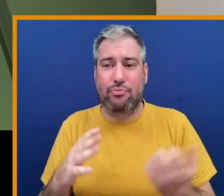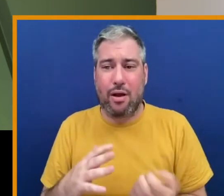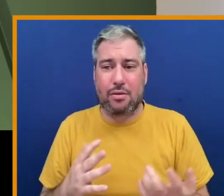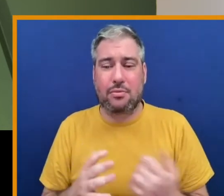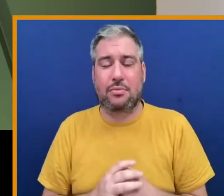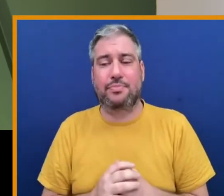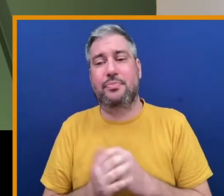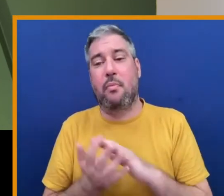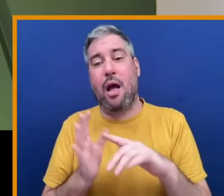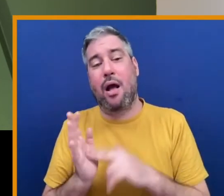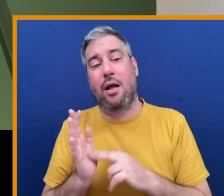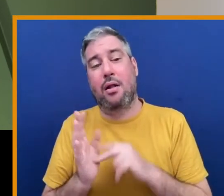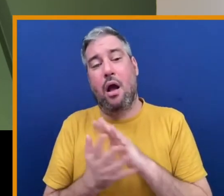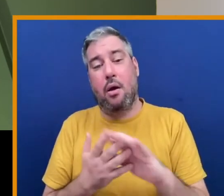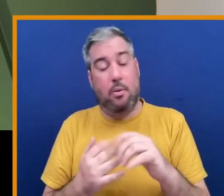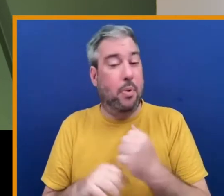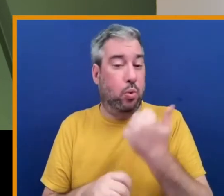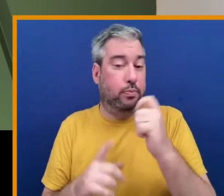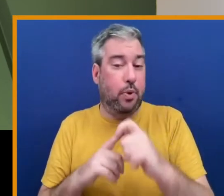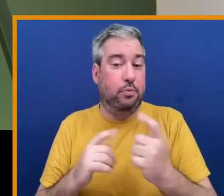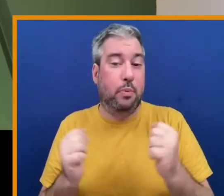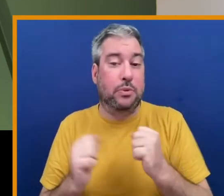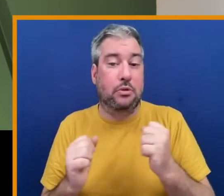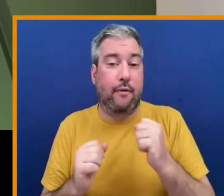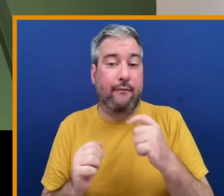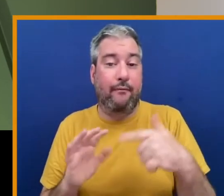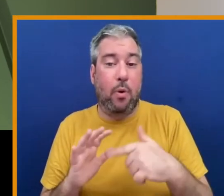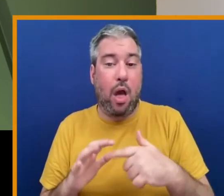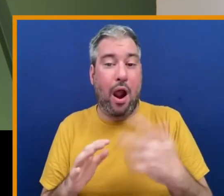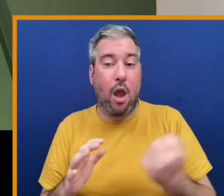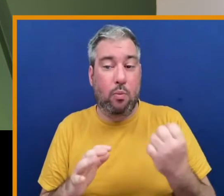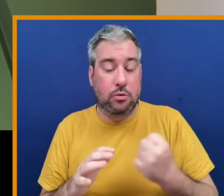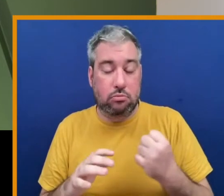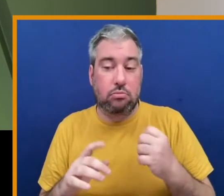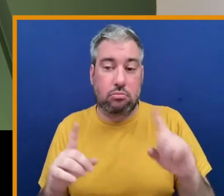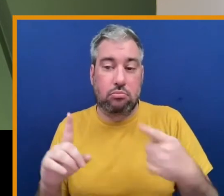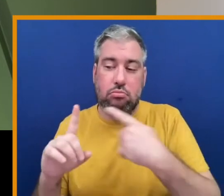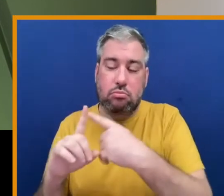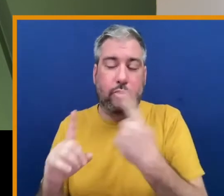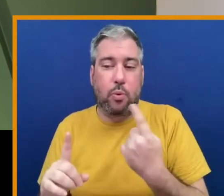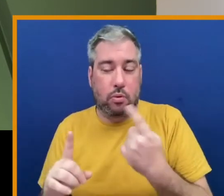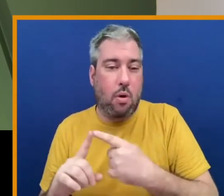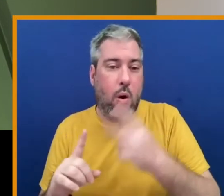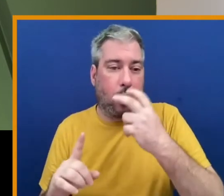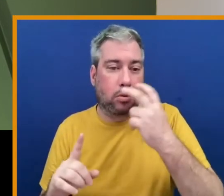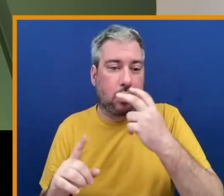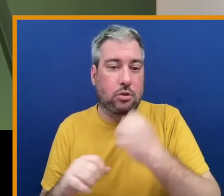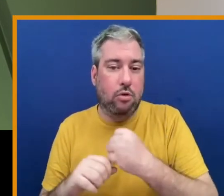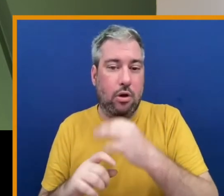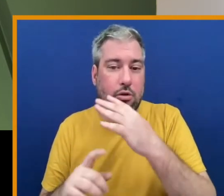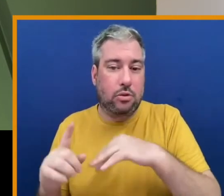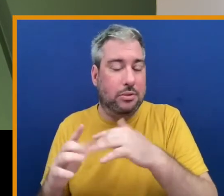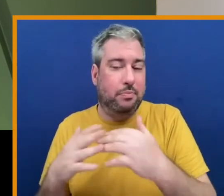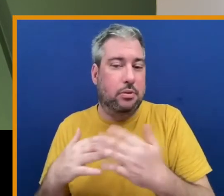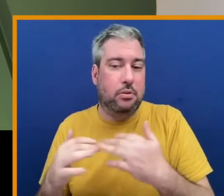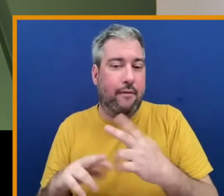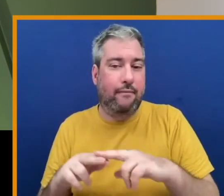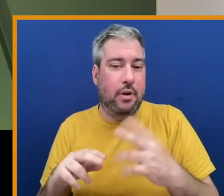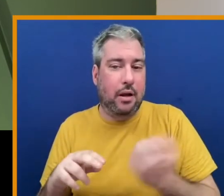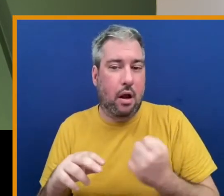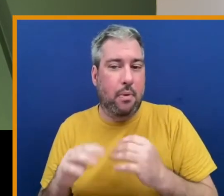regardless of their income level, and that we need to be thinking about targeting specifically towards people on low incomes. It was great to hear from Michael